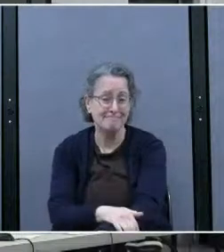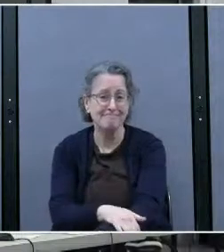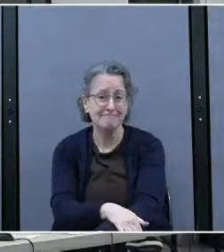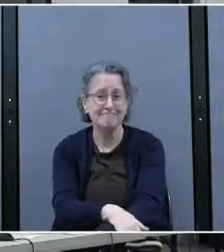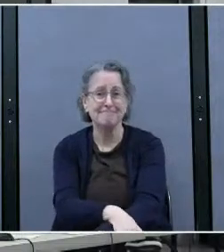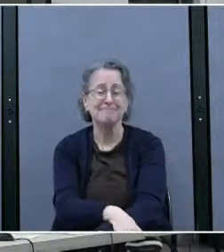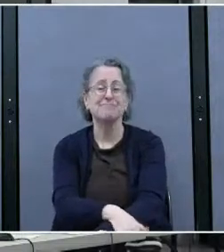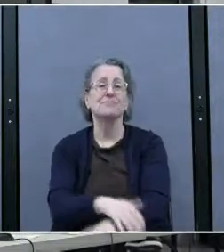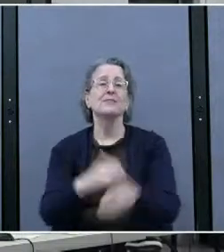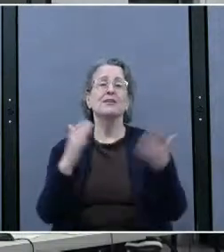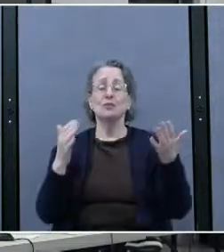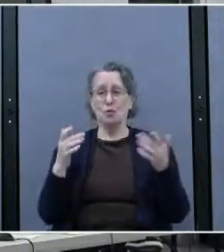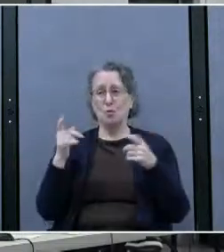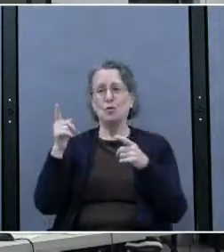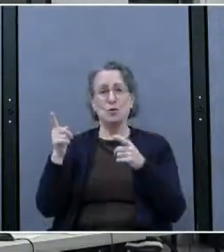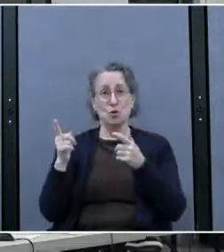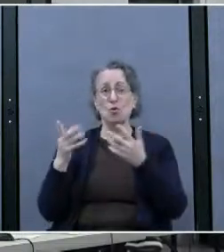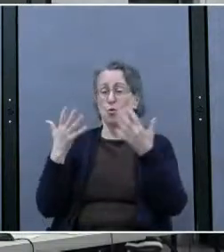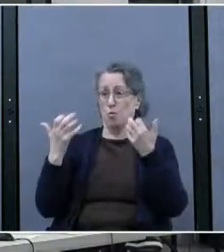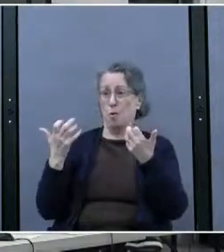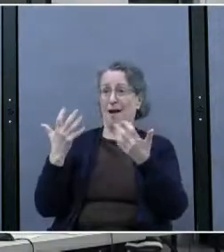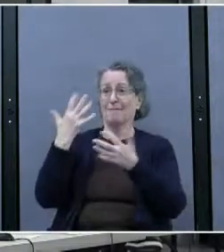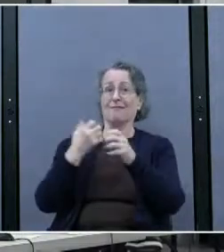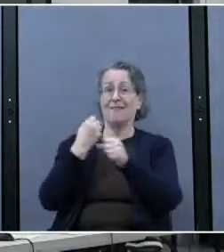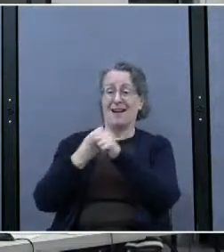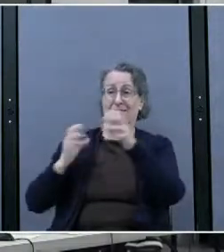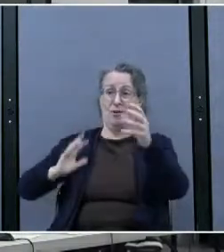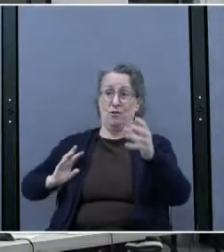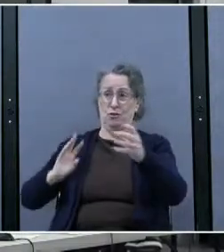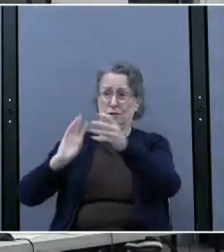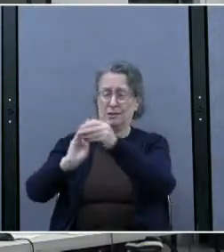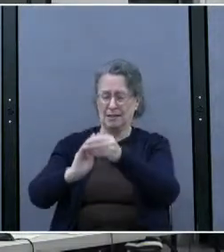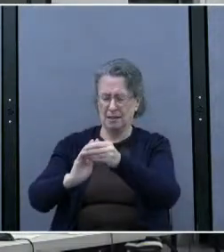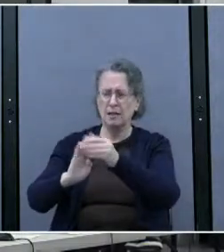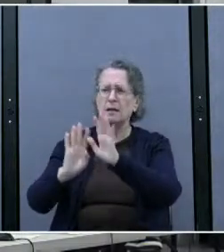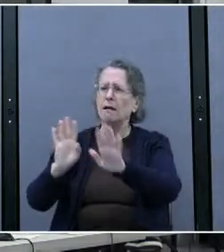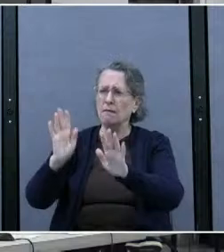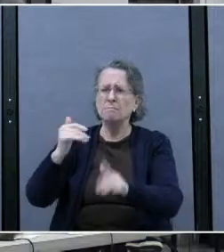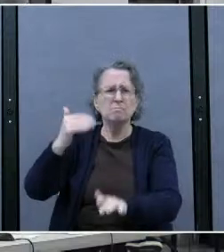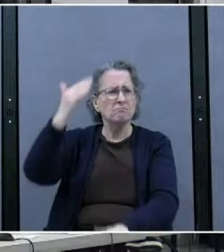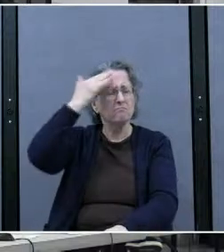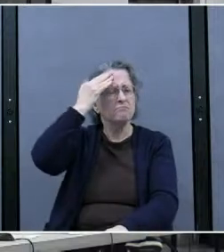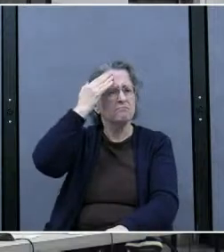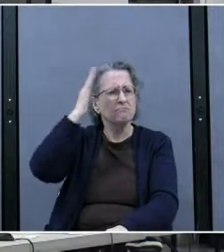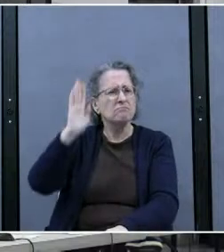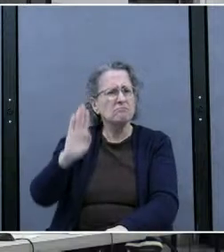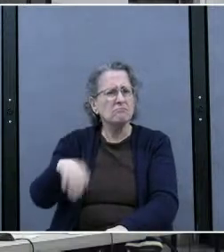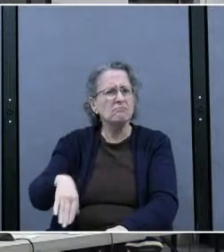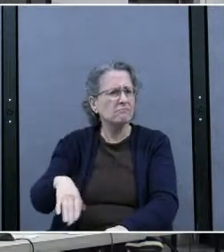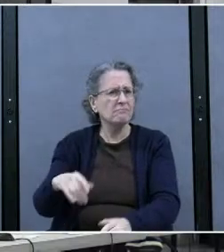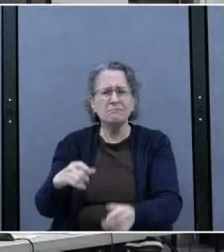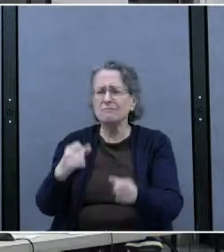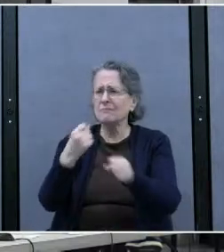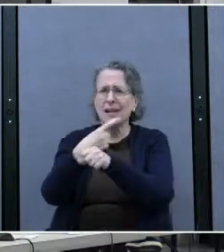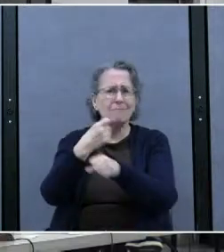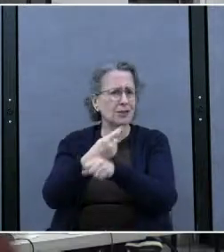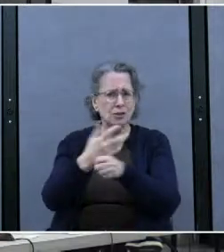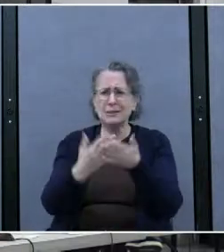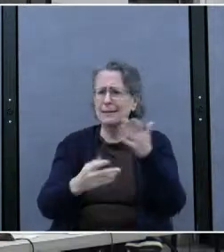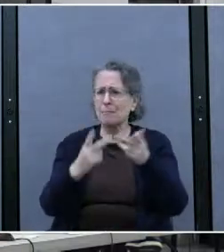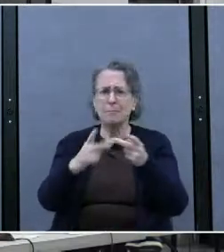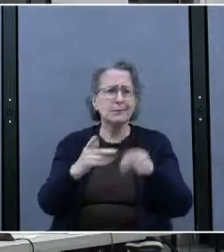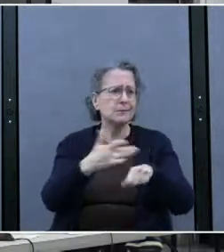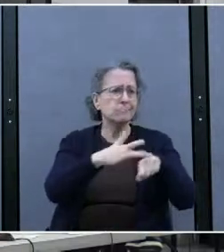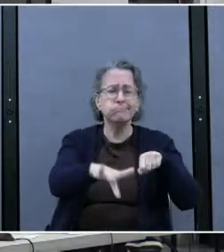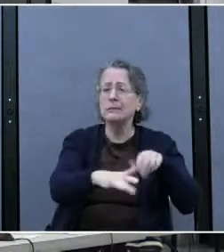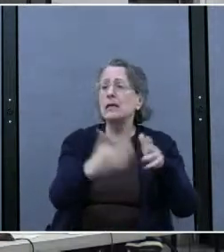think there were certainly vacancies. Some vacancies would have been all 12 months. Some vacancies might